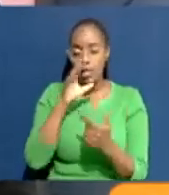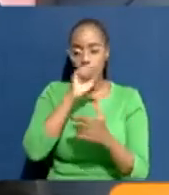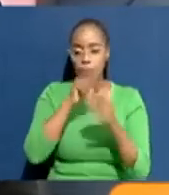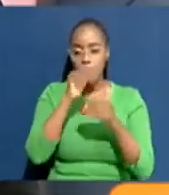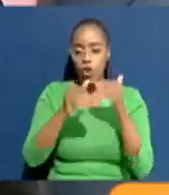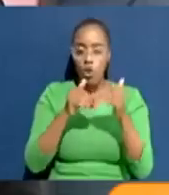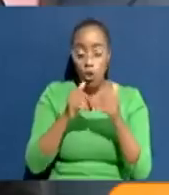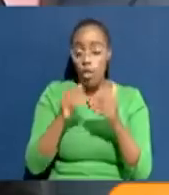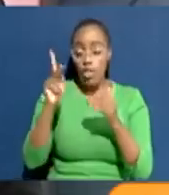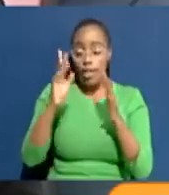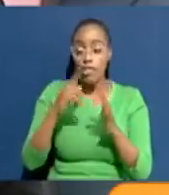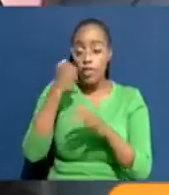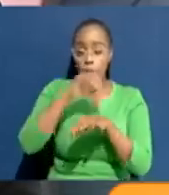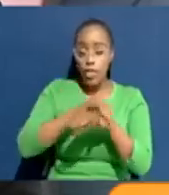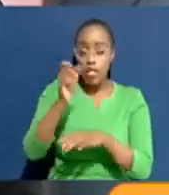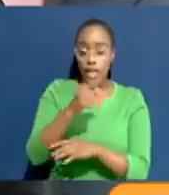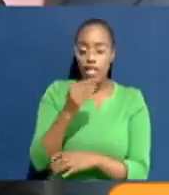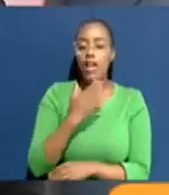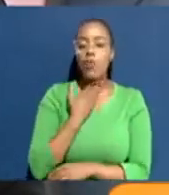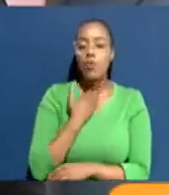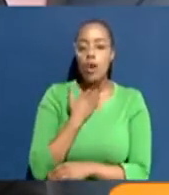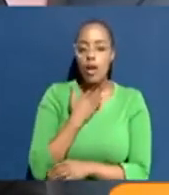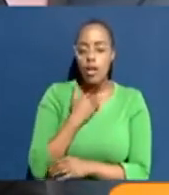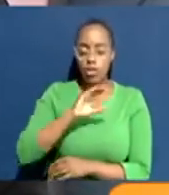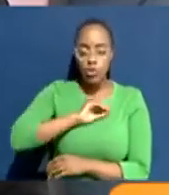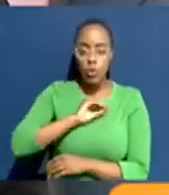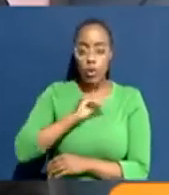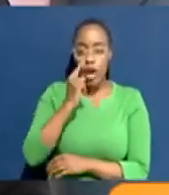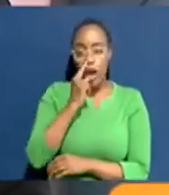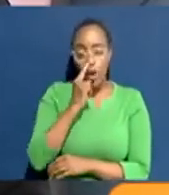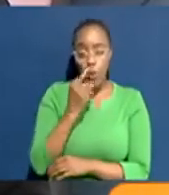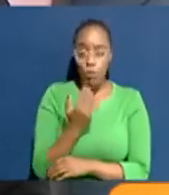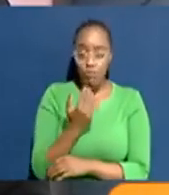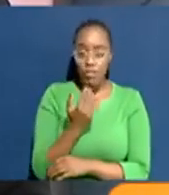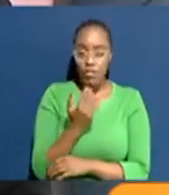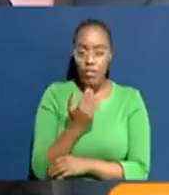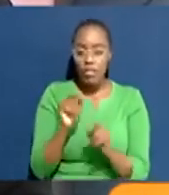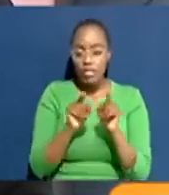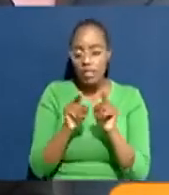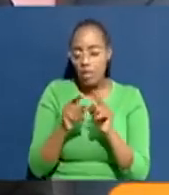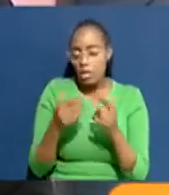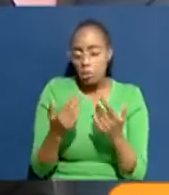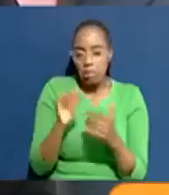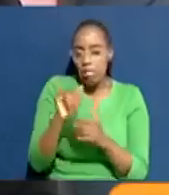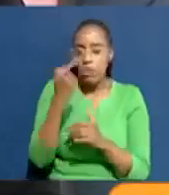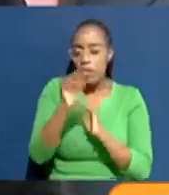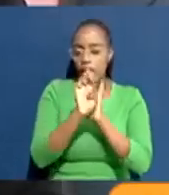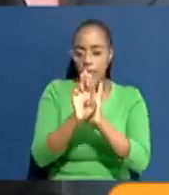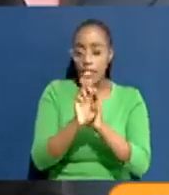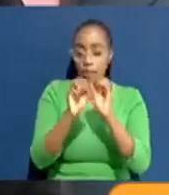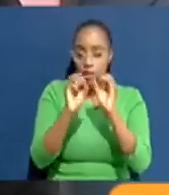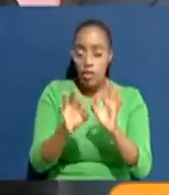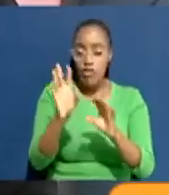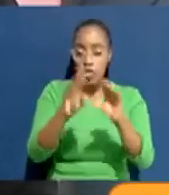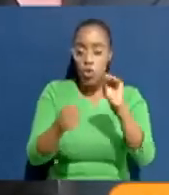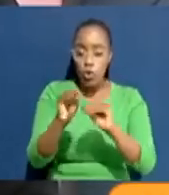every salaried Kenyan desires to own a home, and through the process. Let me give you an example. So if you